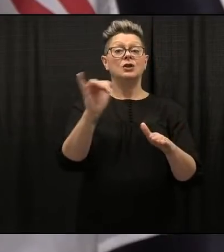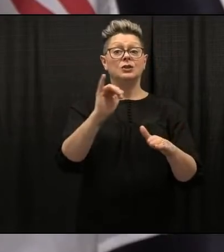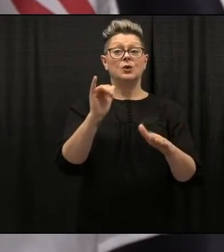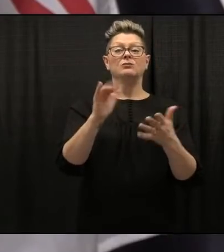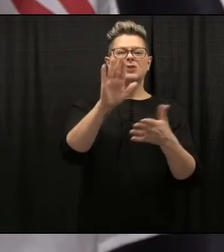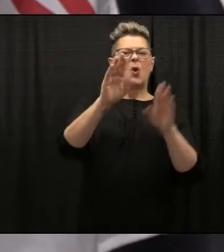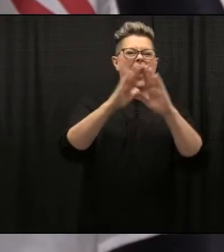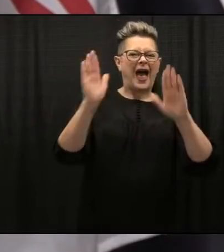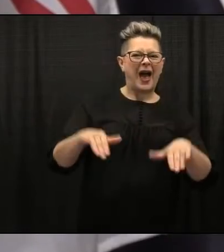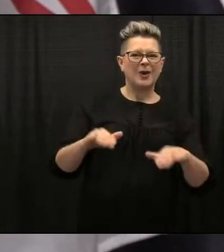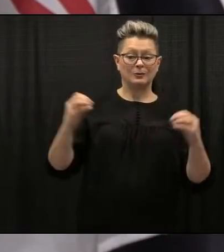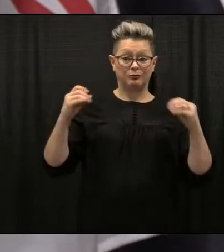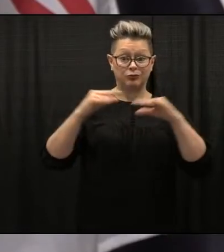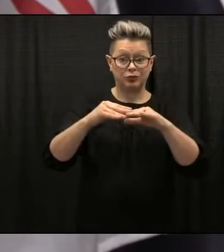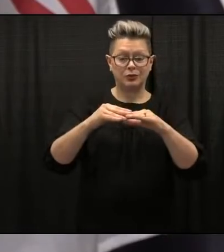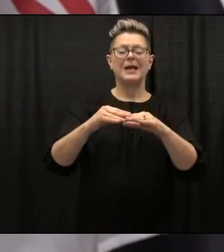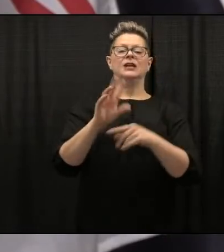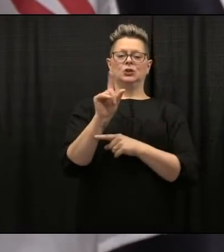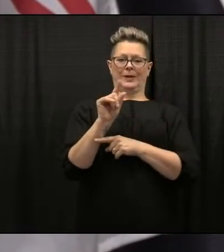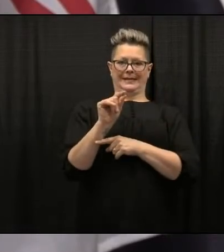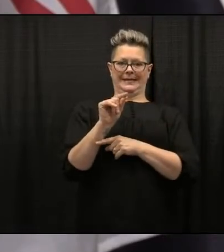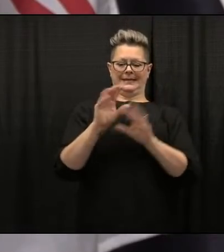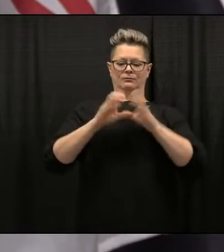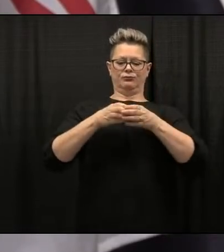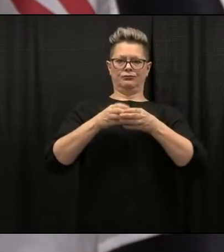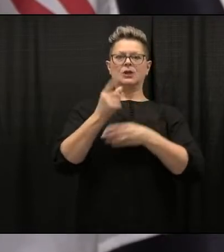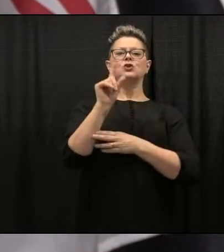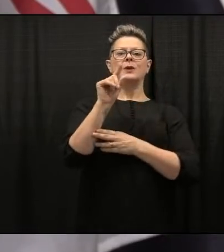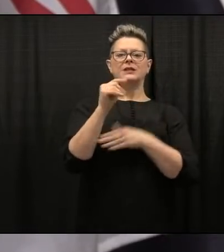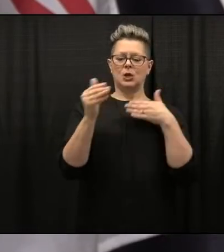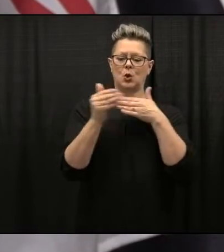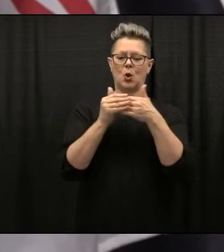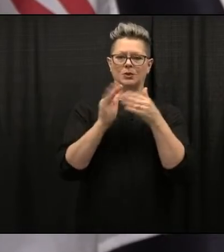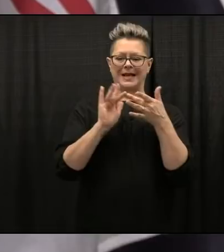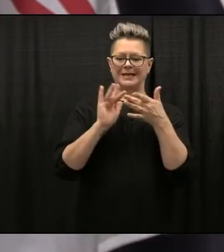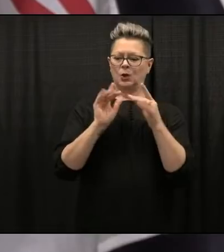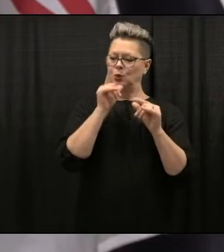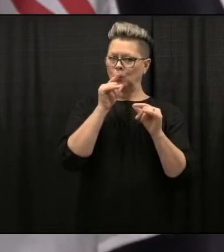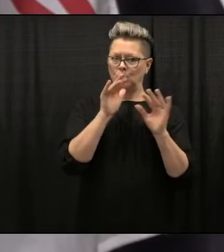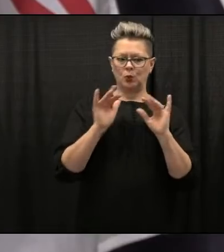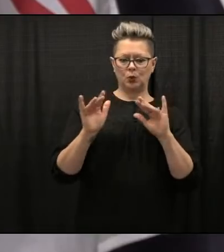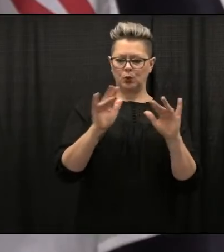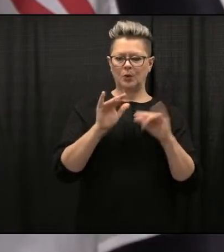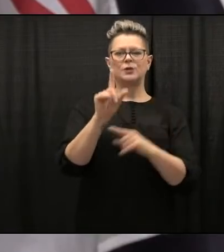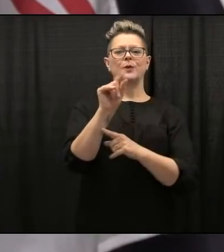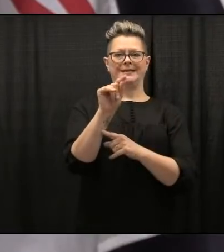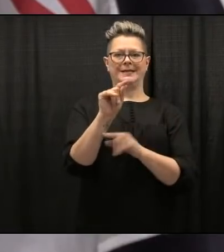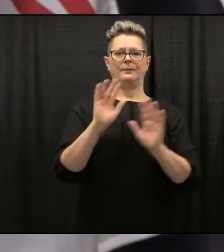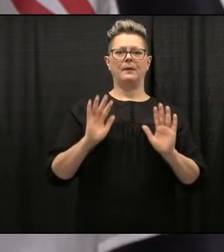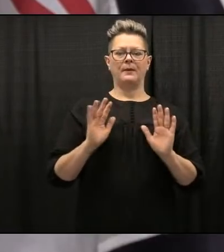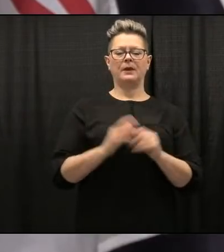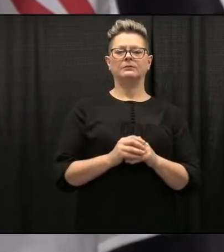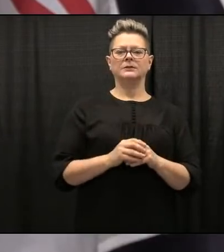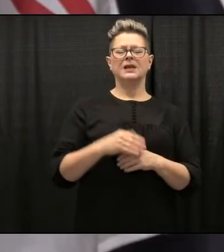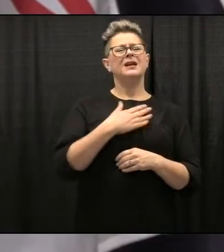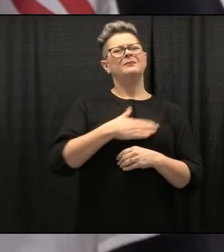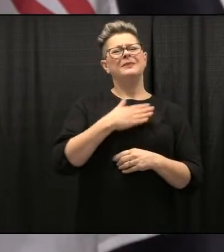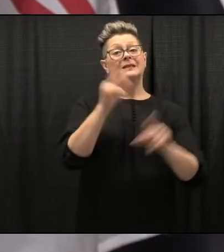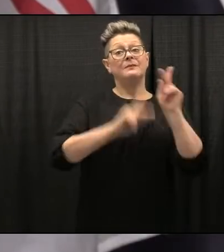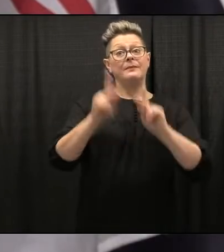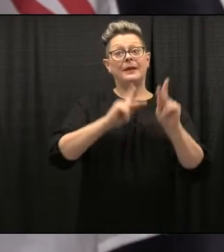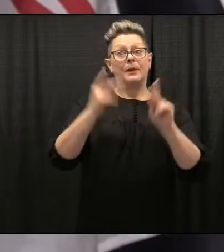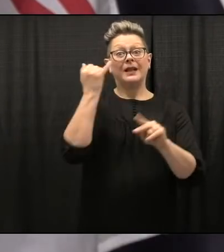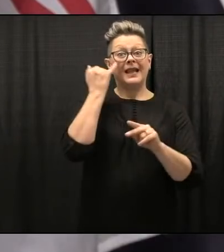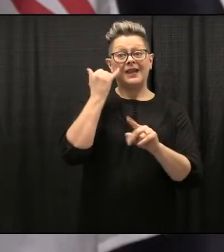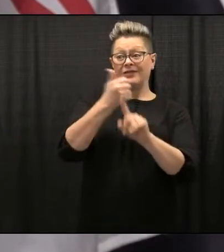limited to your household steady 20, your 20 close, consistent contacts. Please do not bring together people who are not in